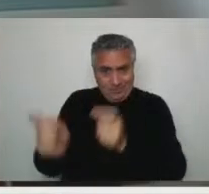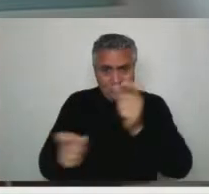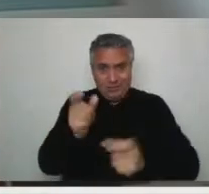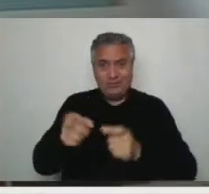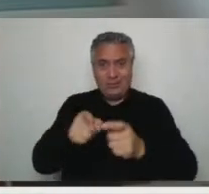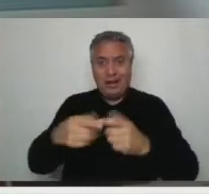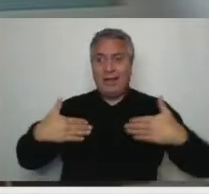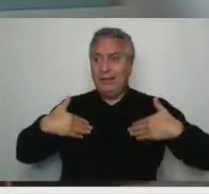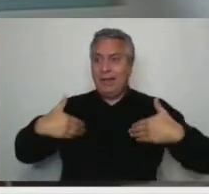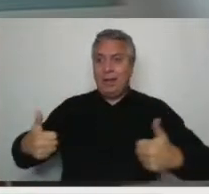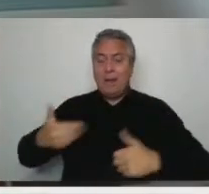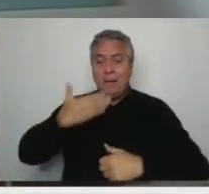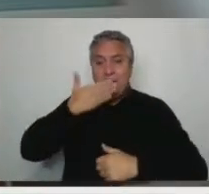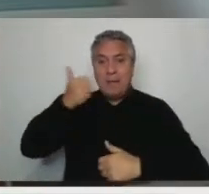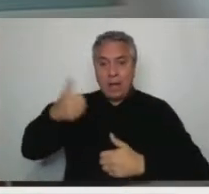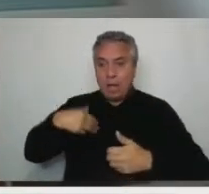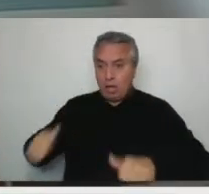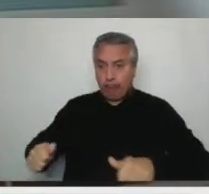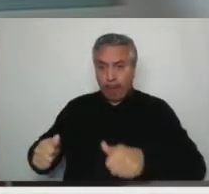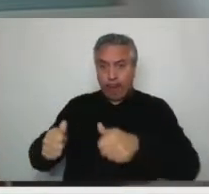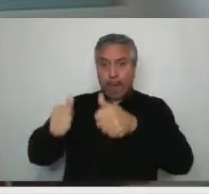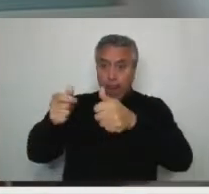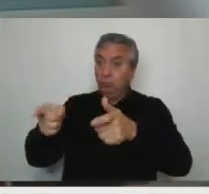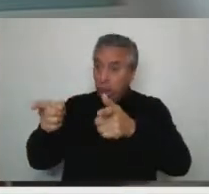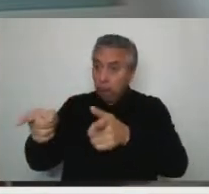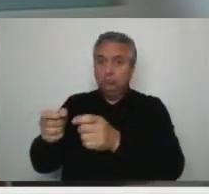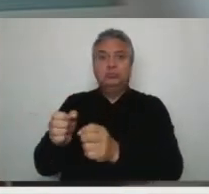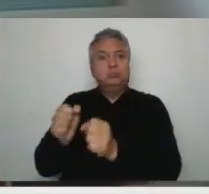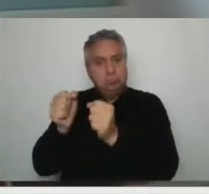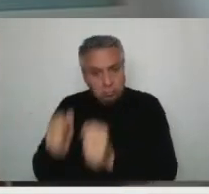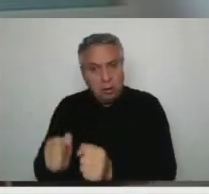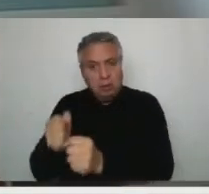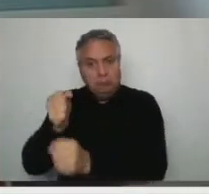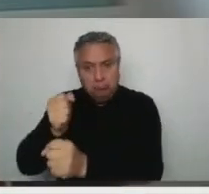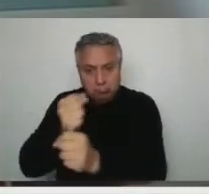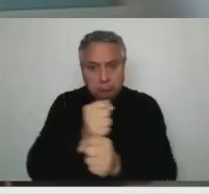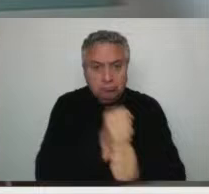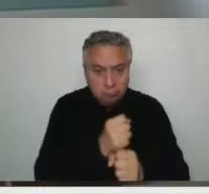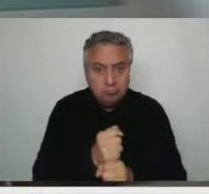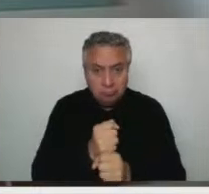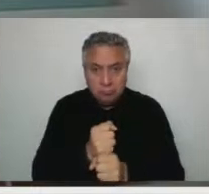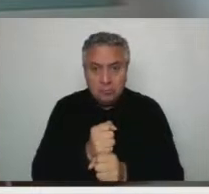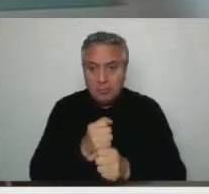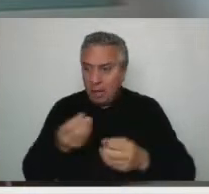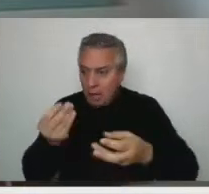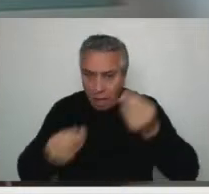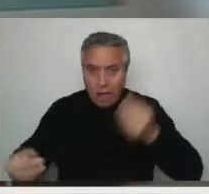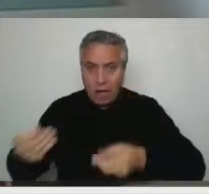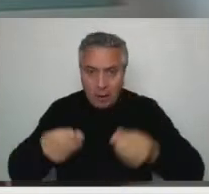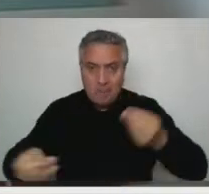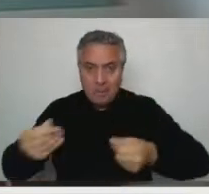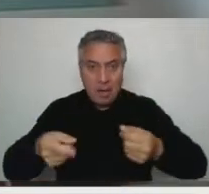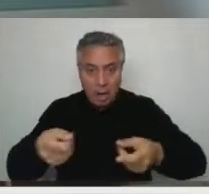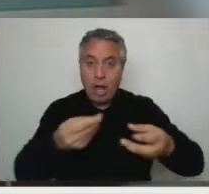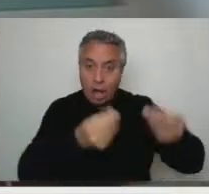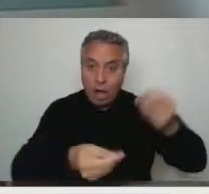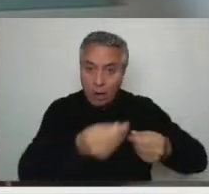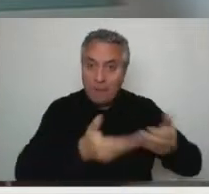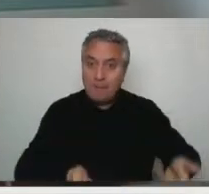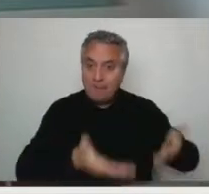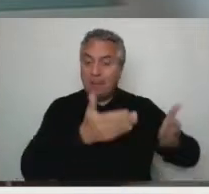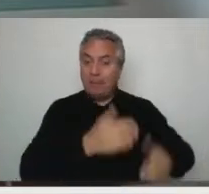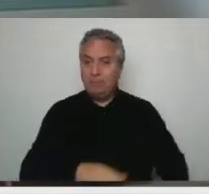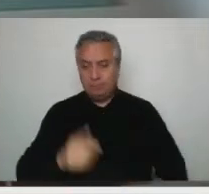economy, reduce the burden on the economy. But if you want to improve health, you've got to invest in the